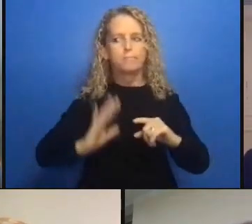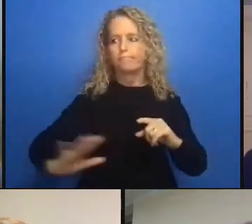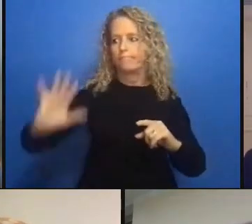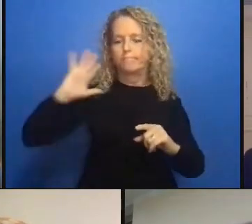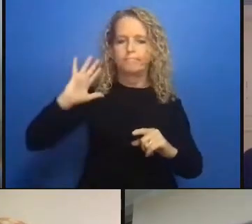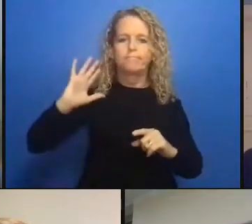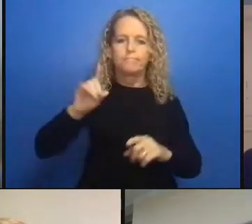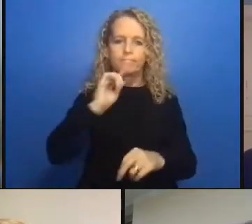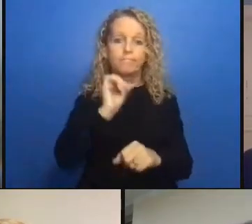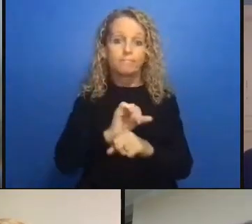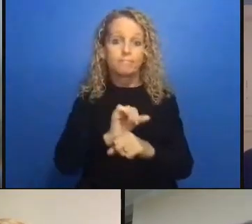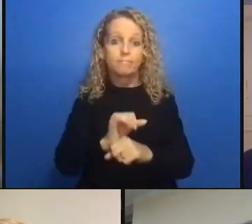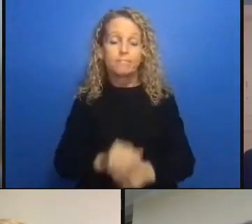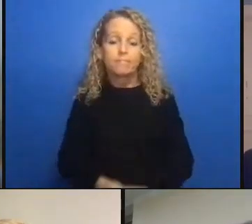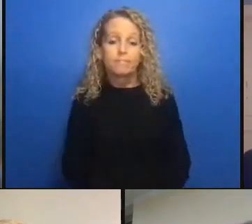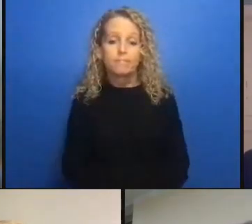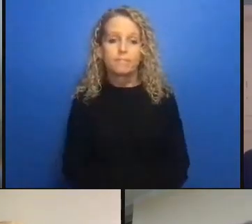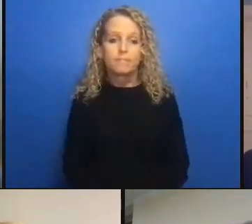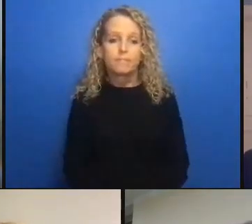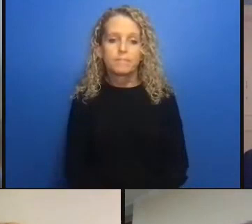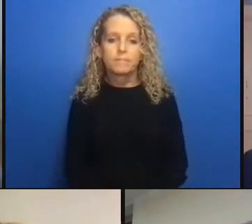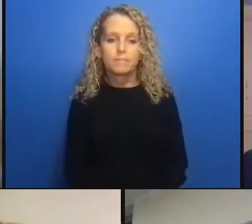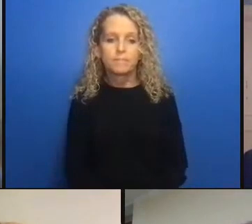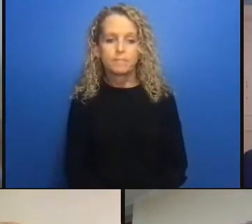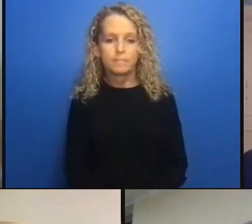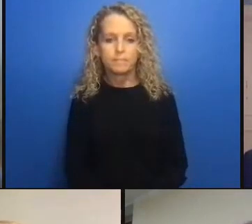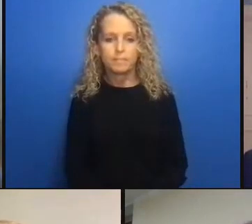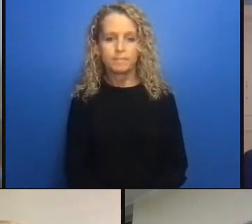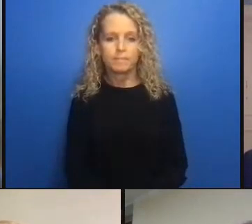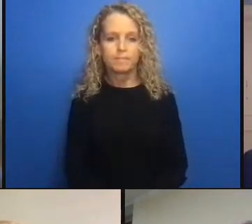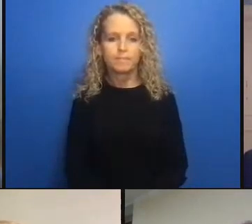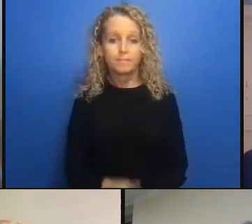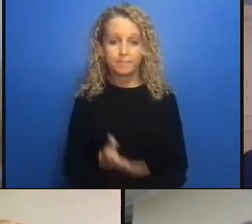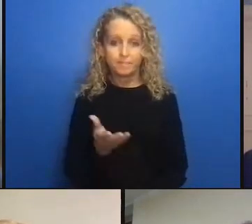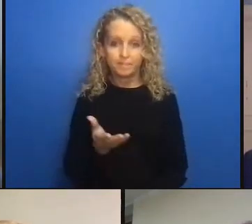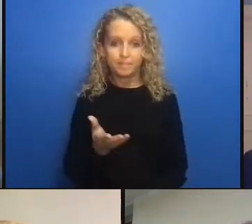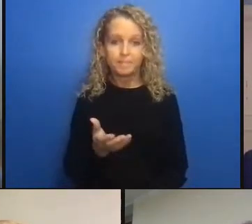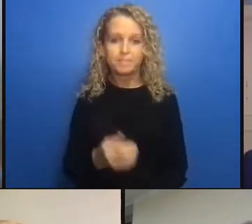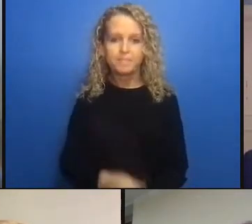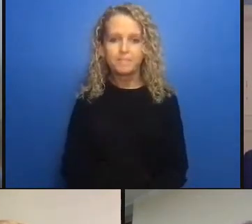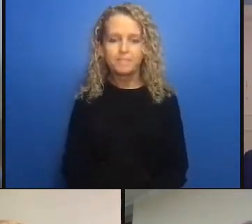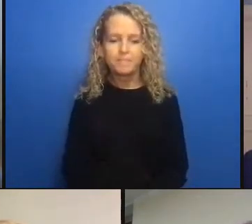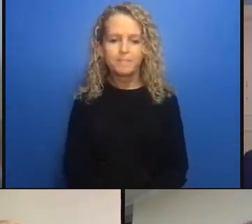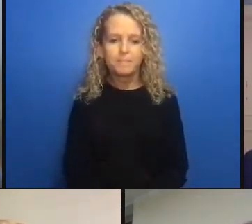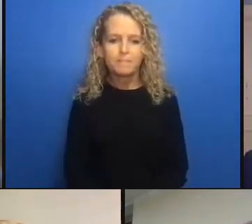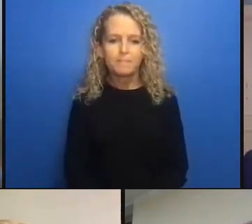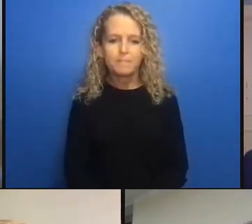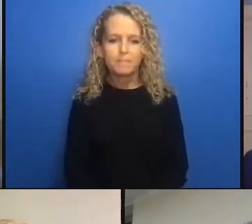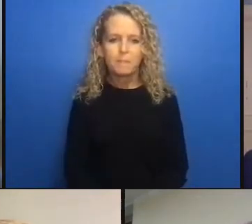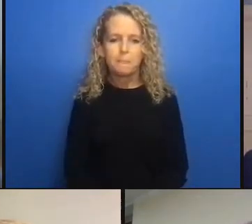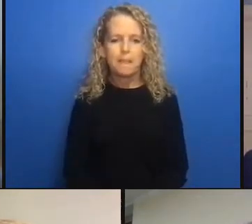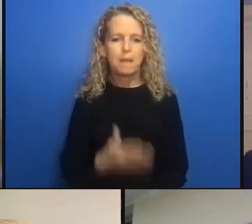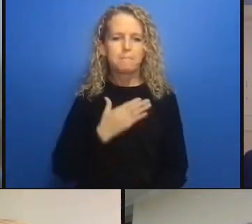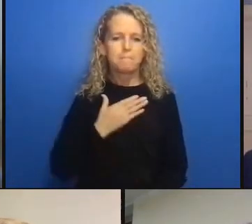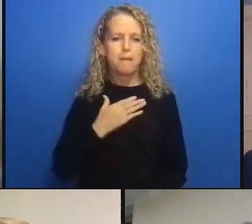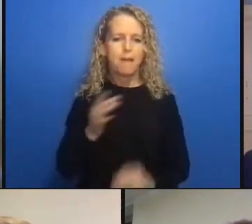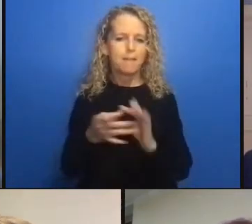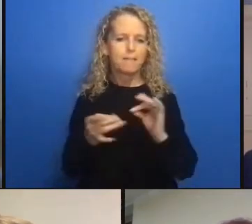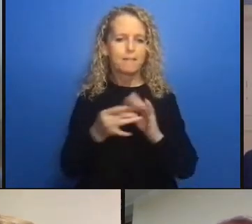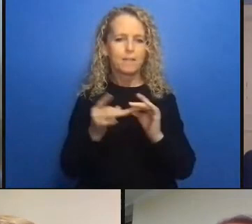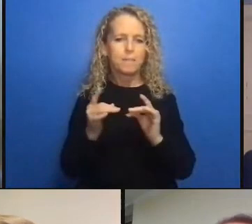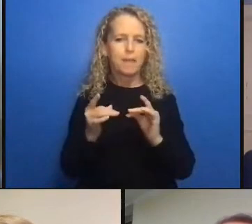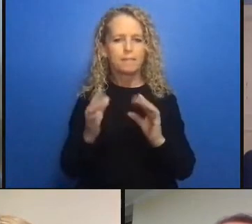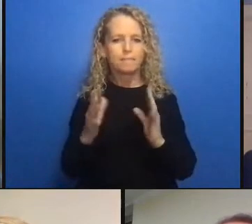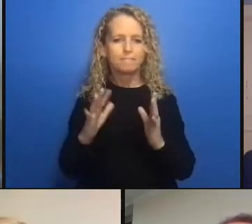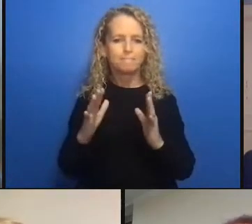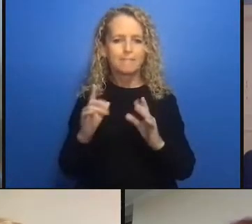exciting. Yeah, and I'm going to take a bit of a different approach to this and say, I